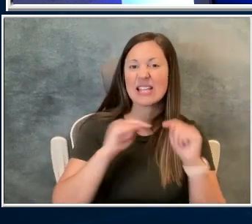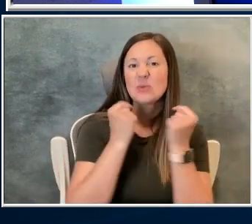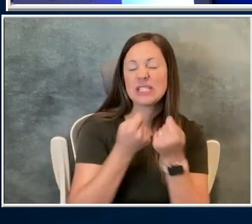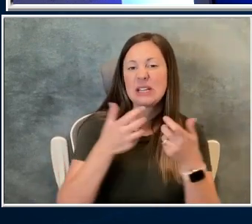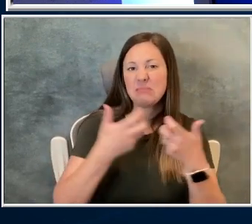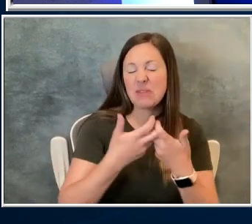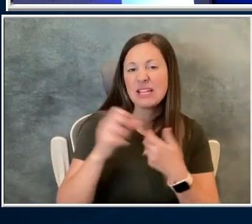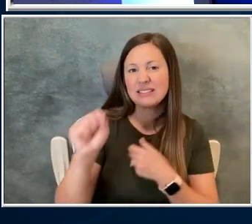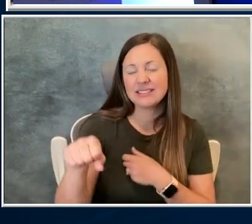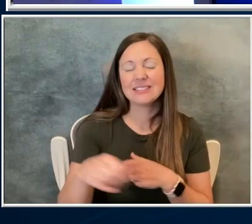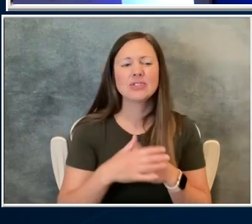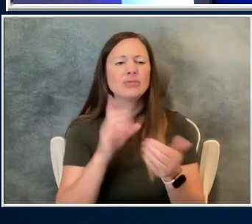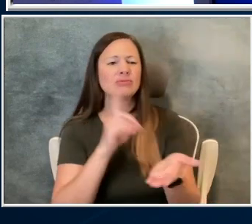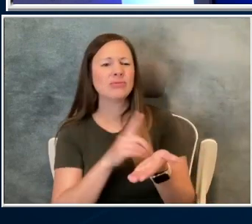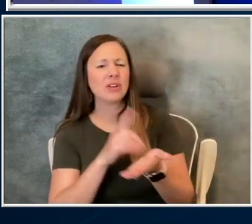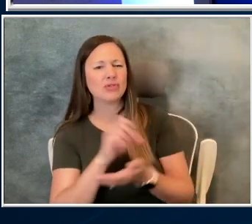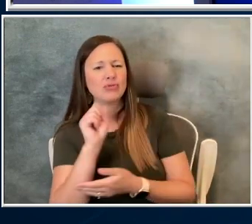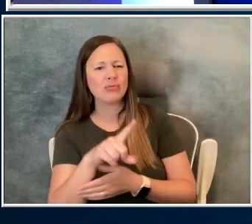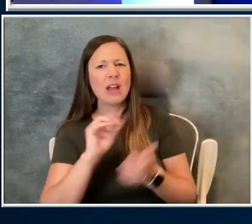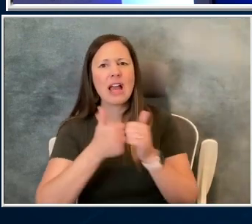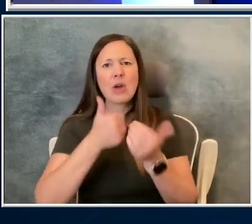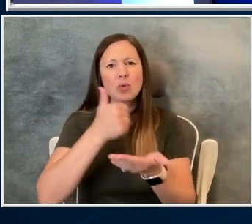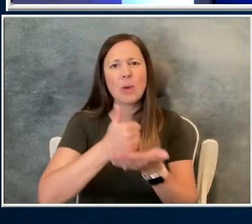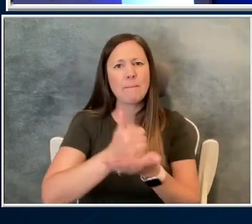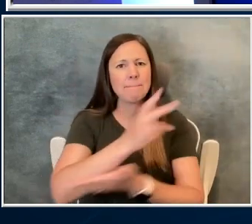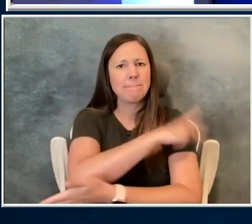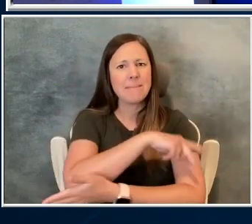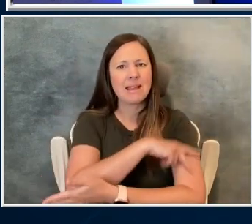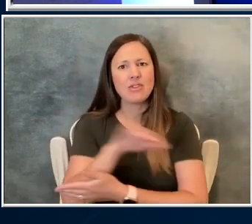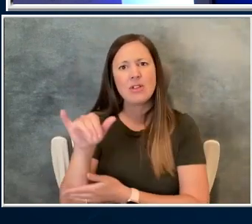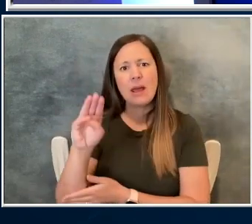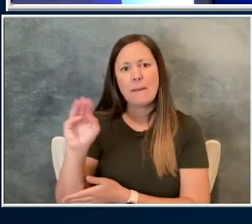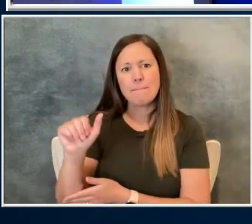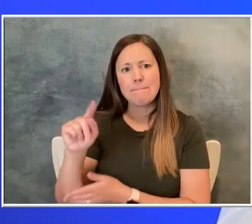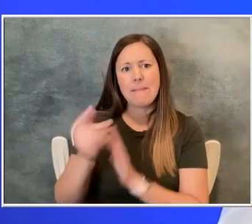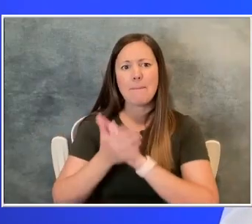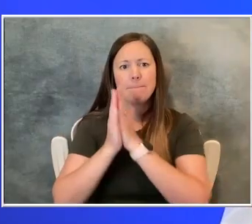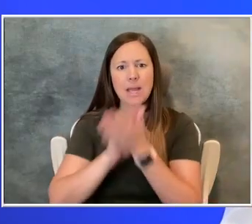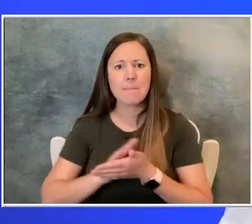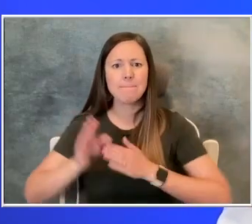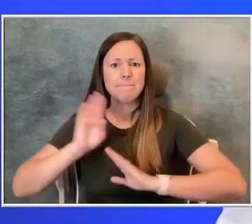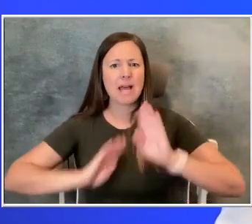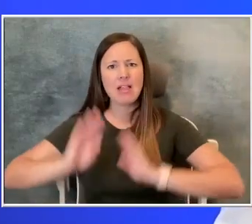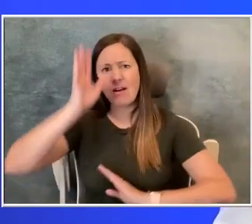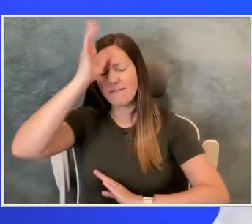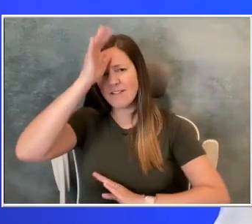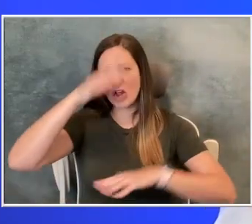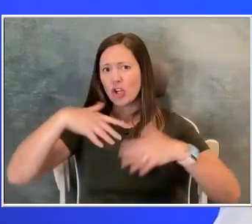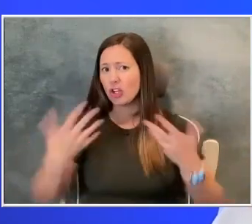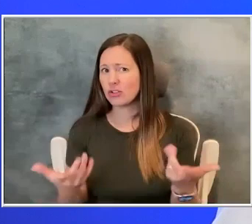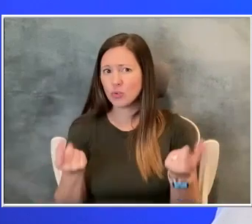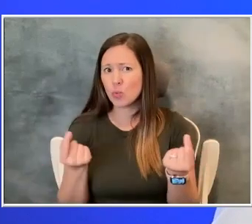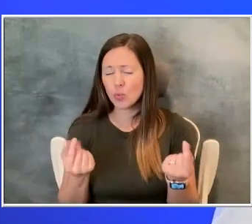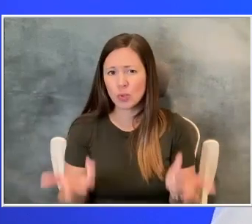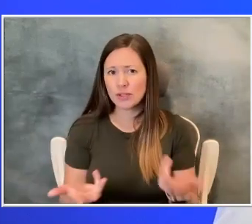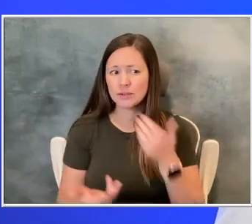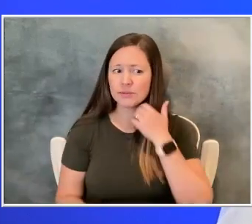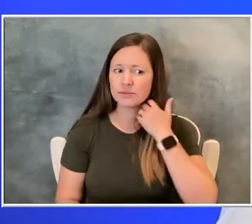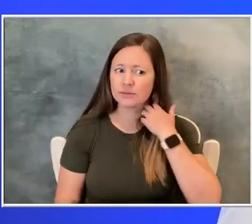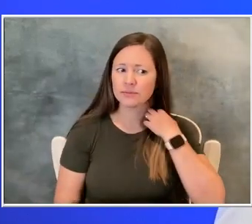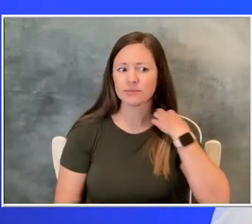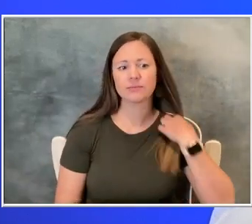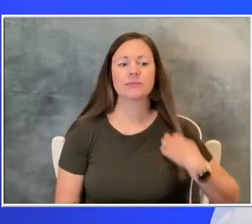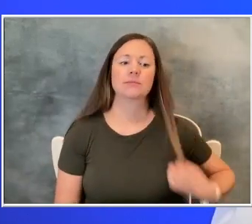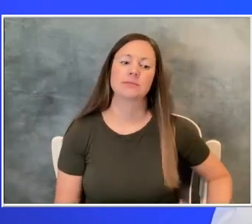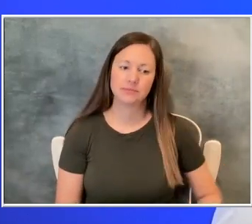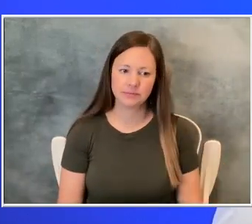Dr. Nangia, then how do you help a patient like Matt become a biological father? What are the steps that need to be taken? So with spinal cord injury,